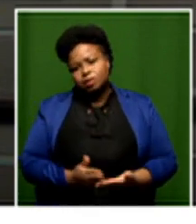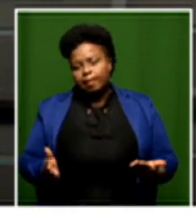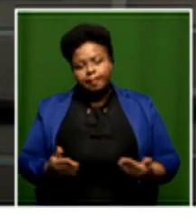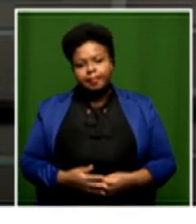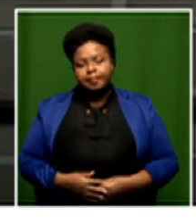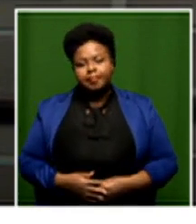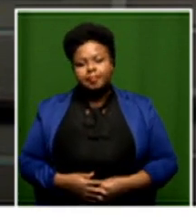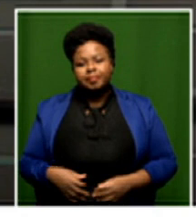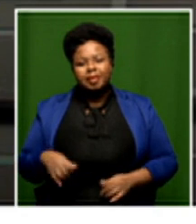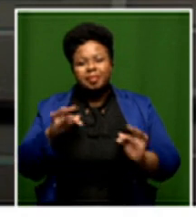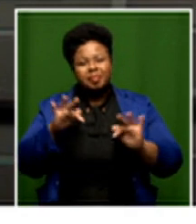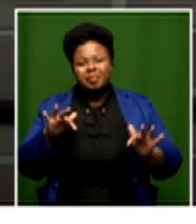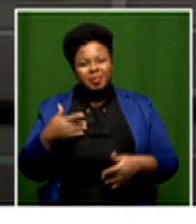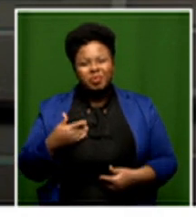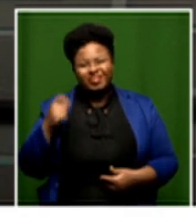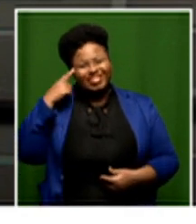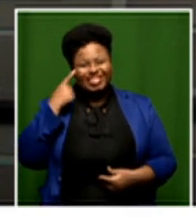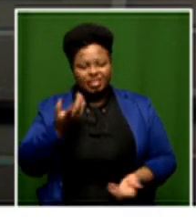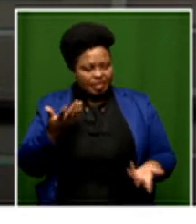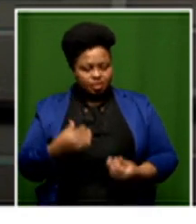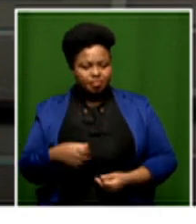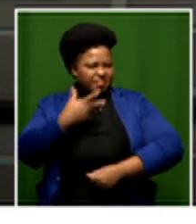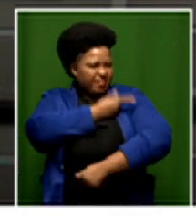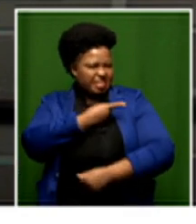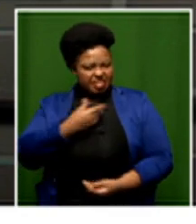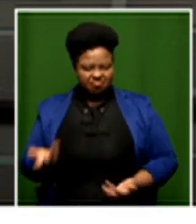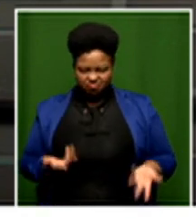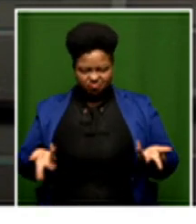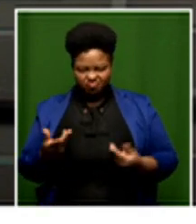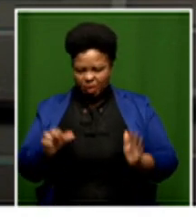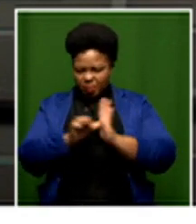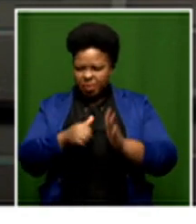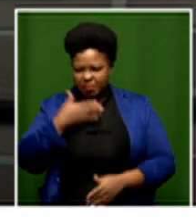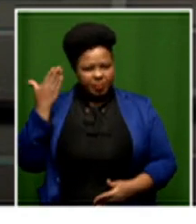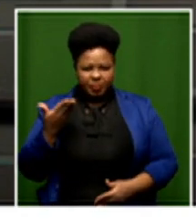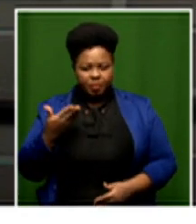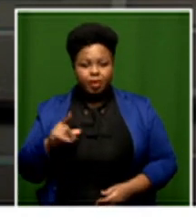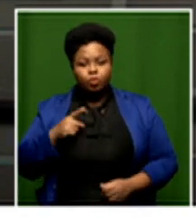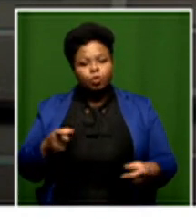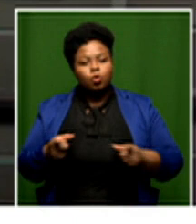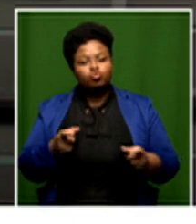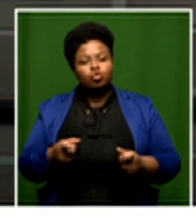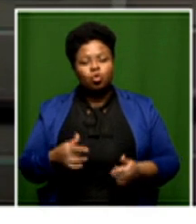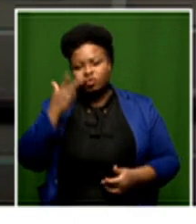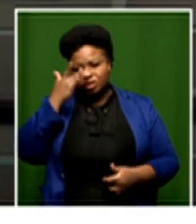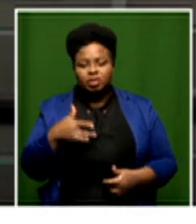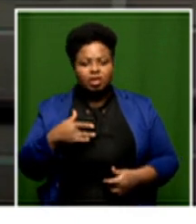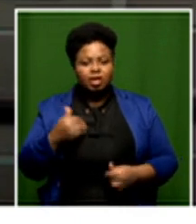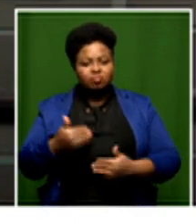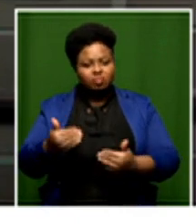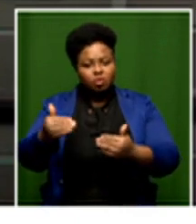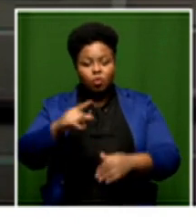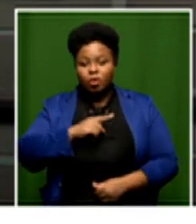underappreciation of the importance of influenza vaccination to control seasonal epidemics. And as you say,